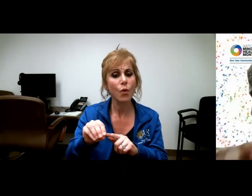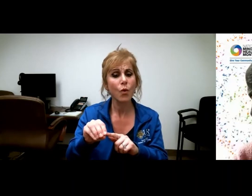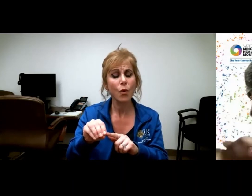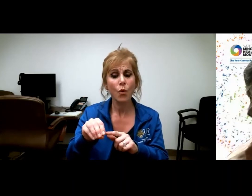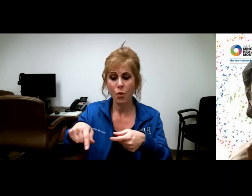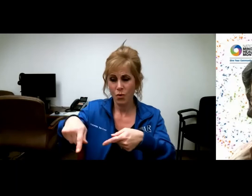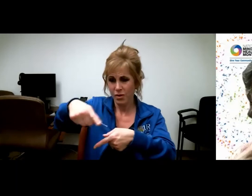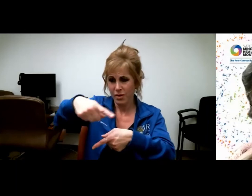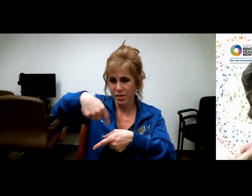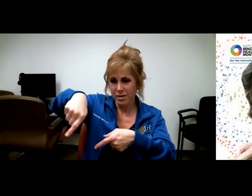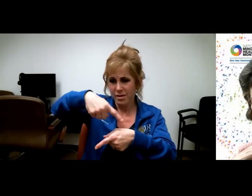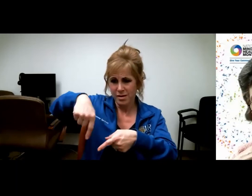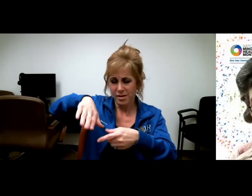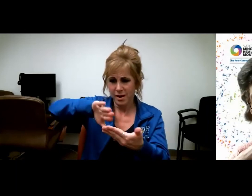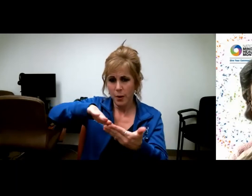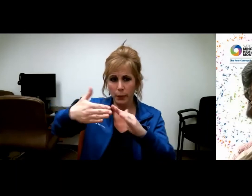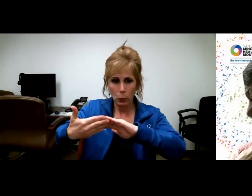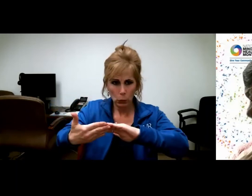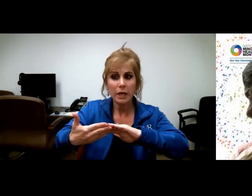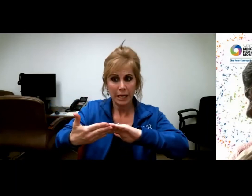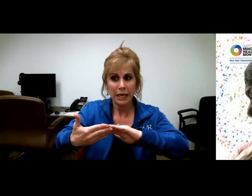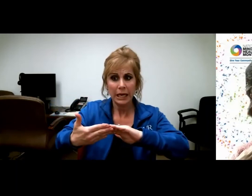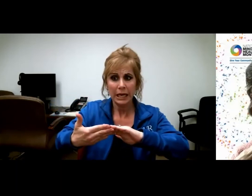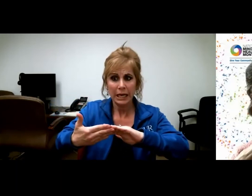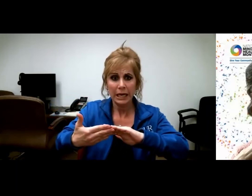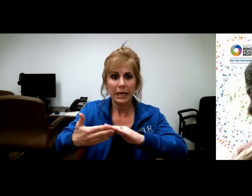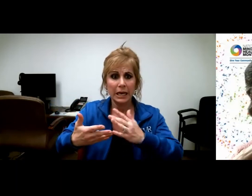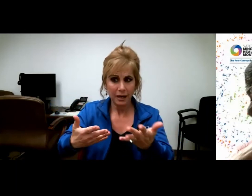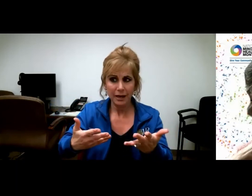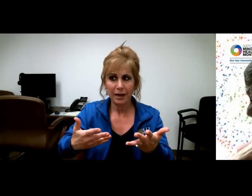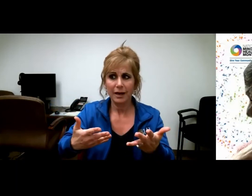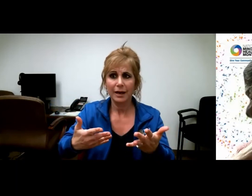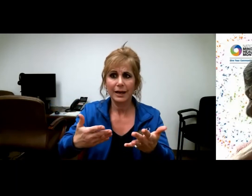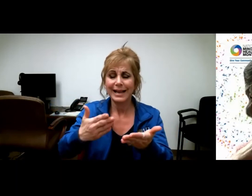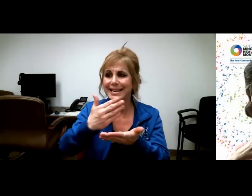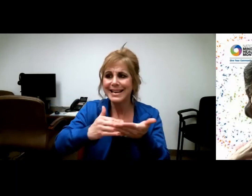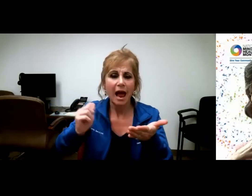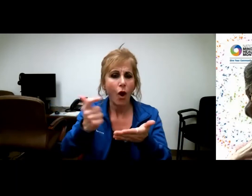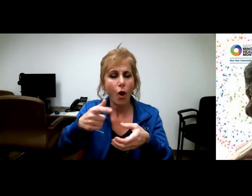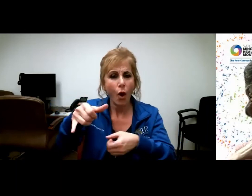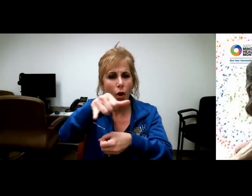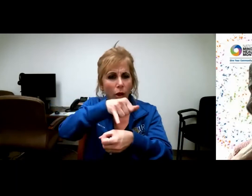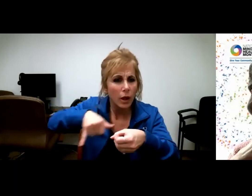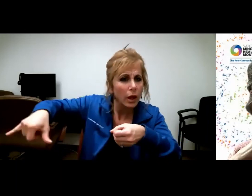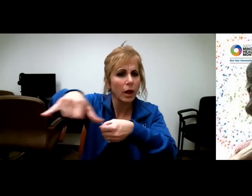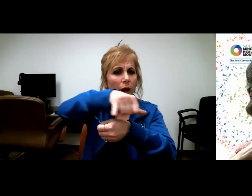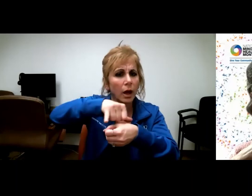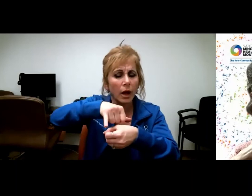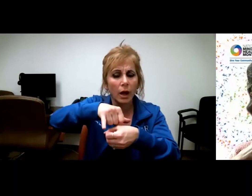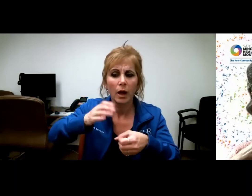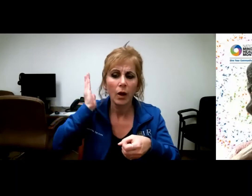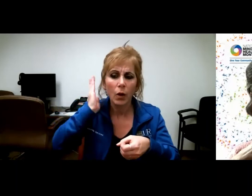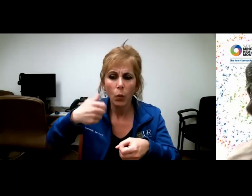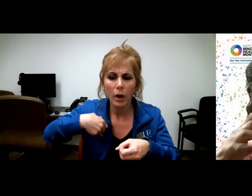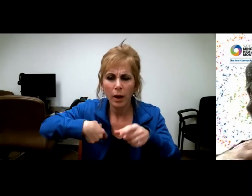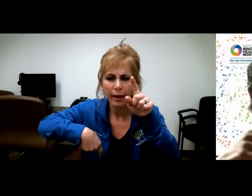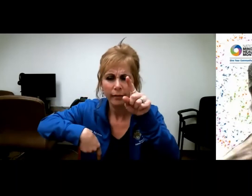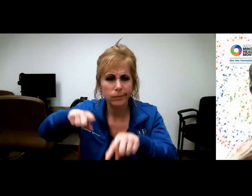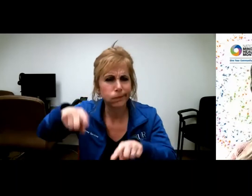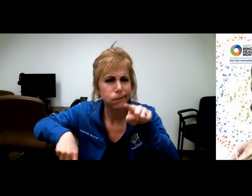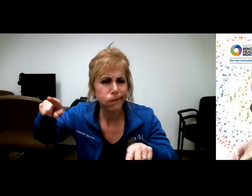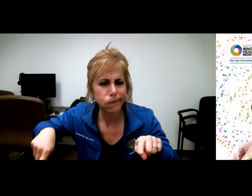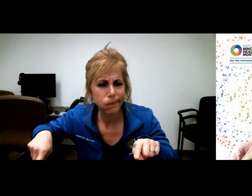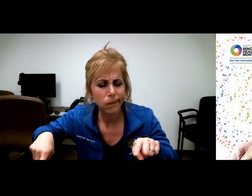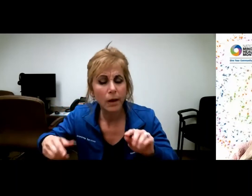persist at all levels of socioeconomic status, which points out to the effect of racism much stronger about